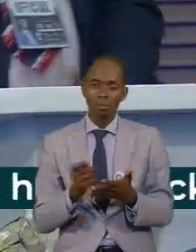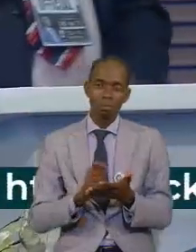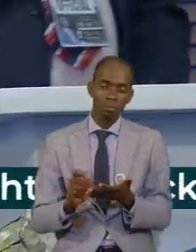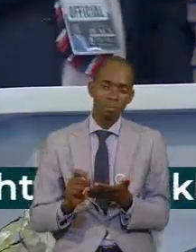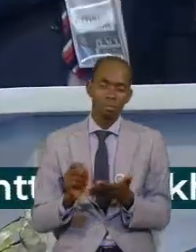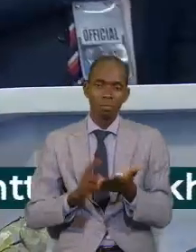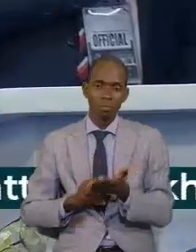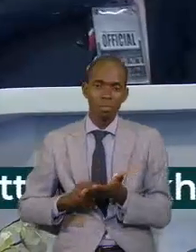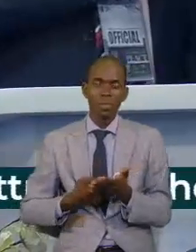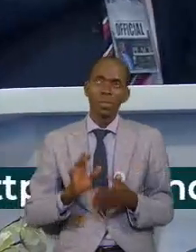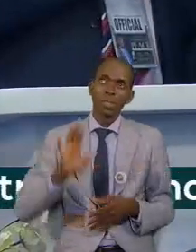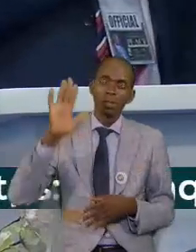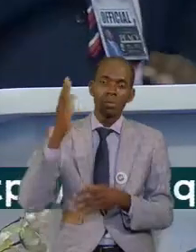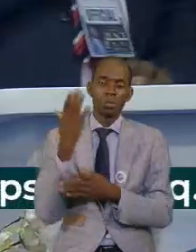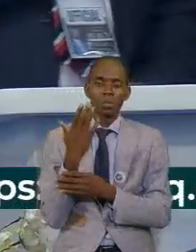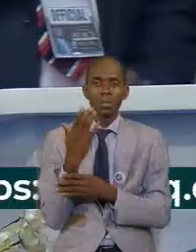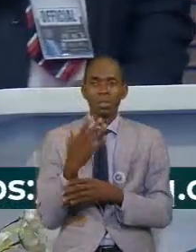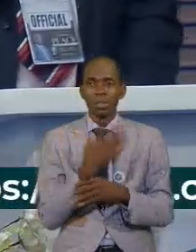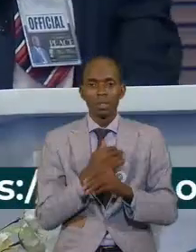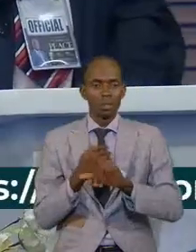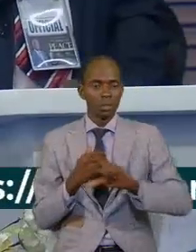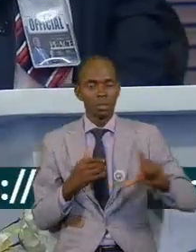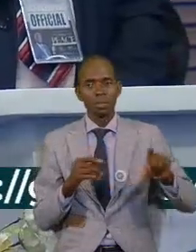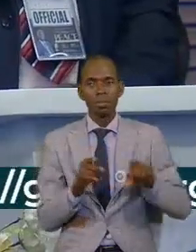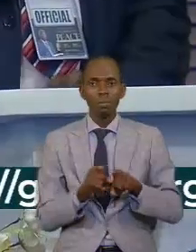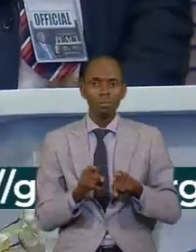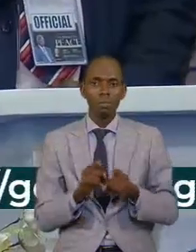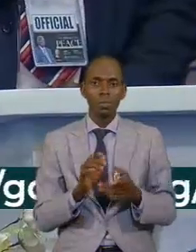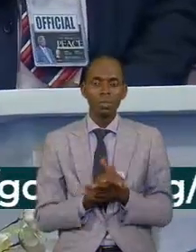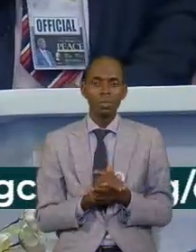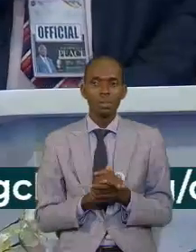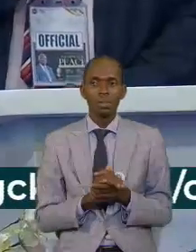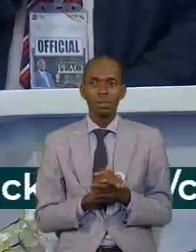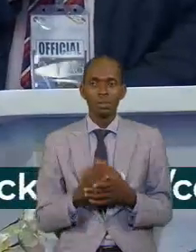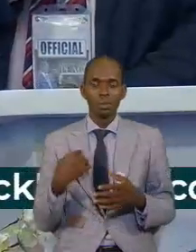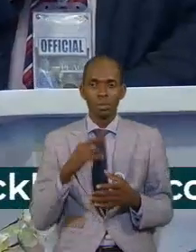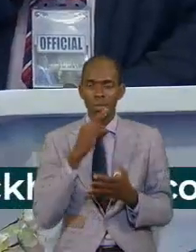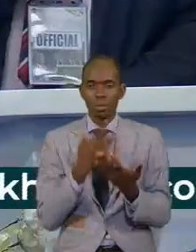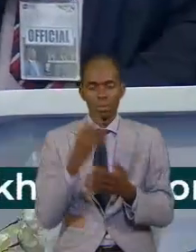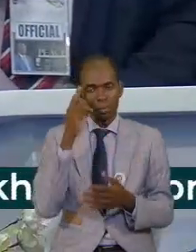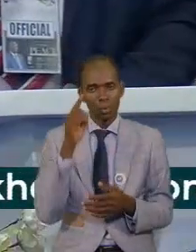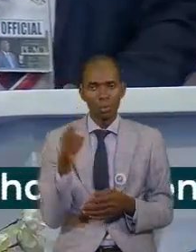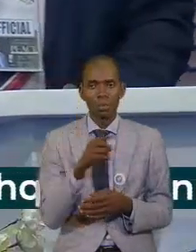pareillement. As well as on the right hand side. Nous vous attendons. We are waiting on you.